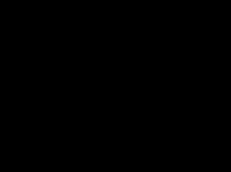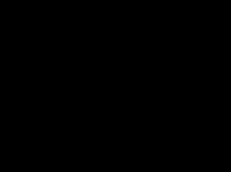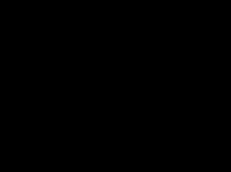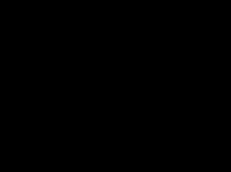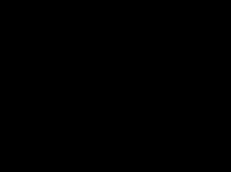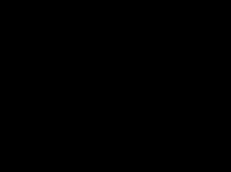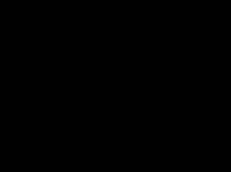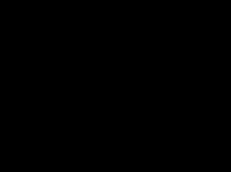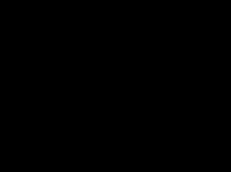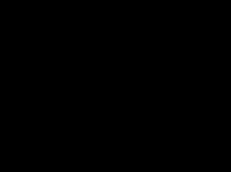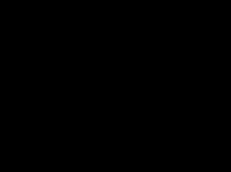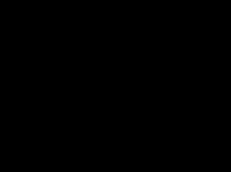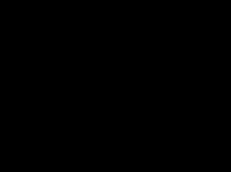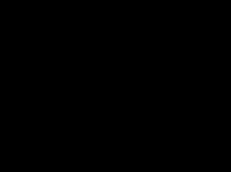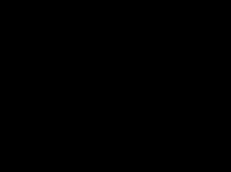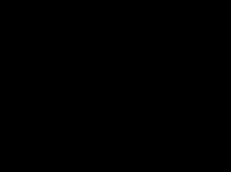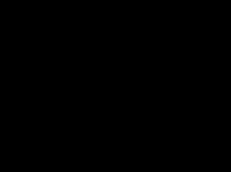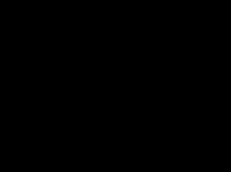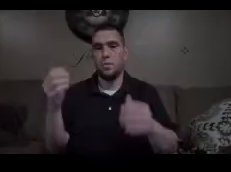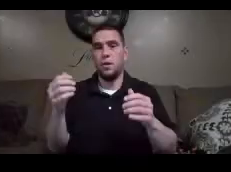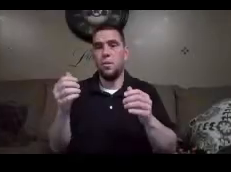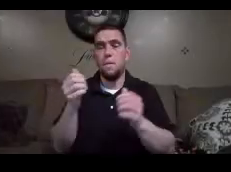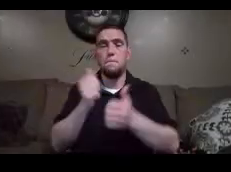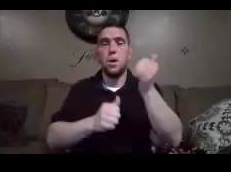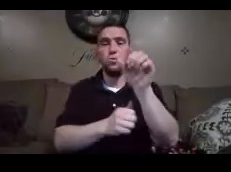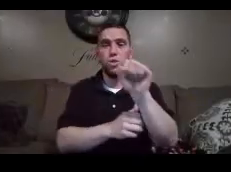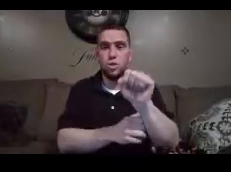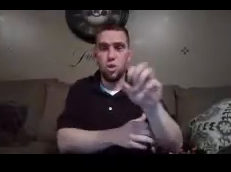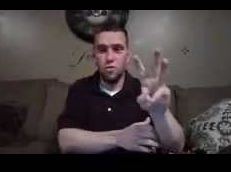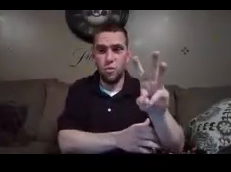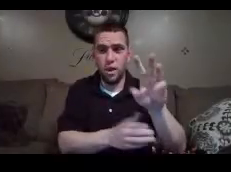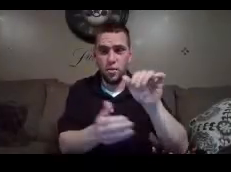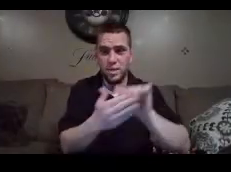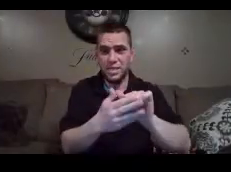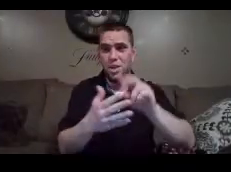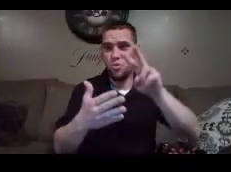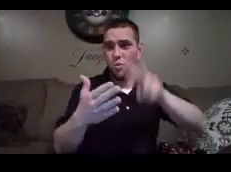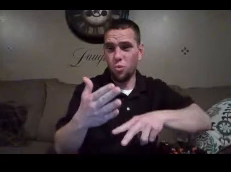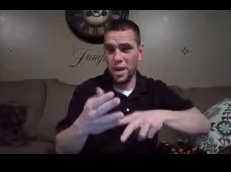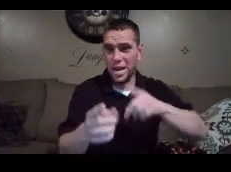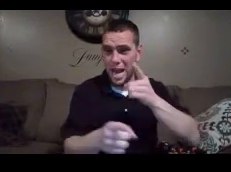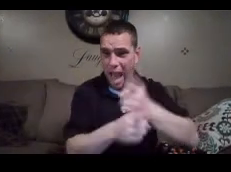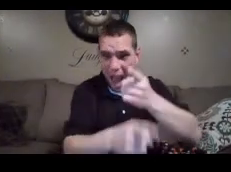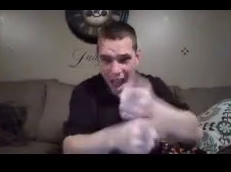majority of screen reading software accurately read two columns?